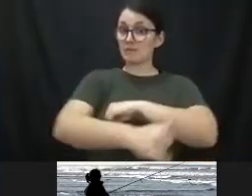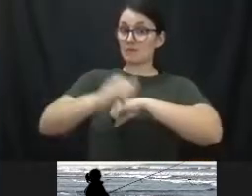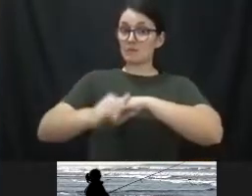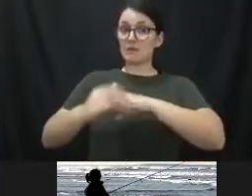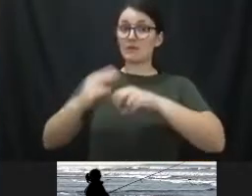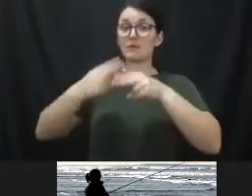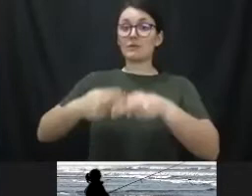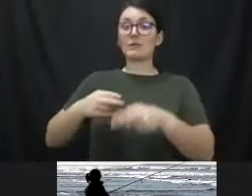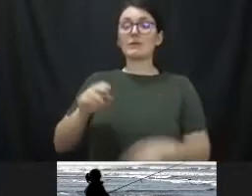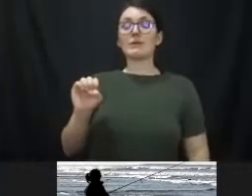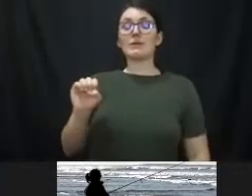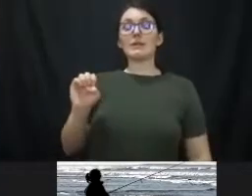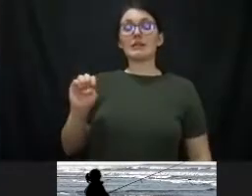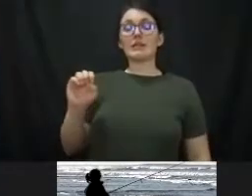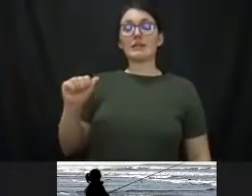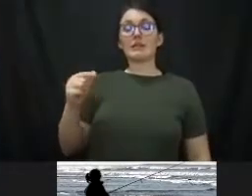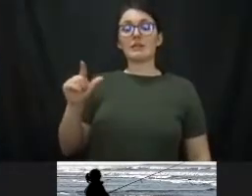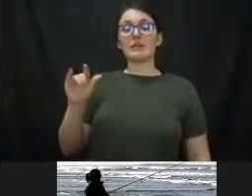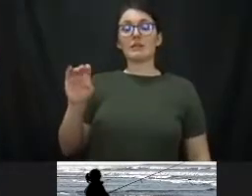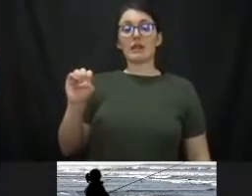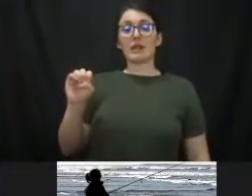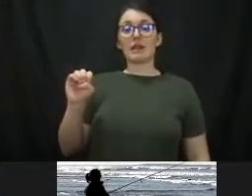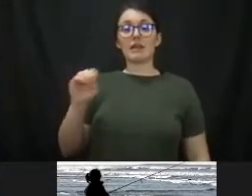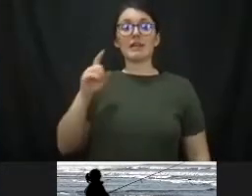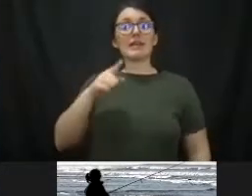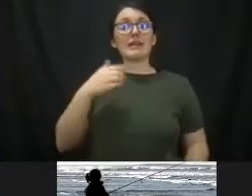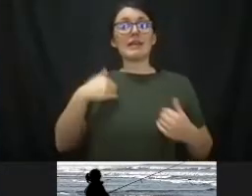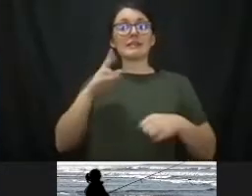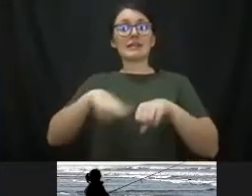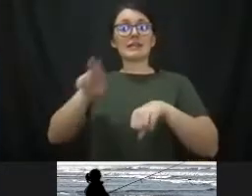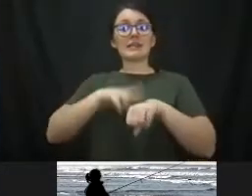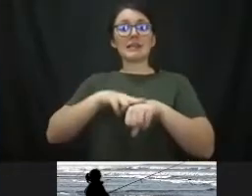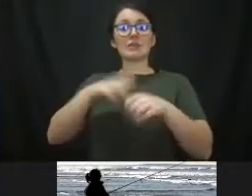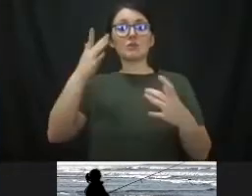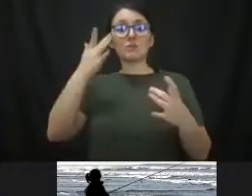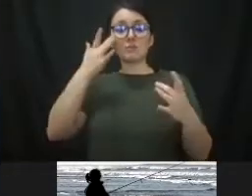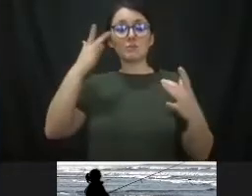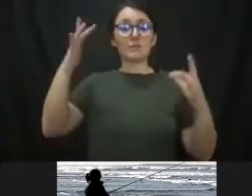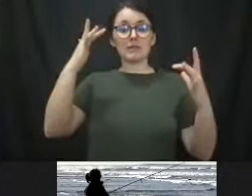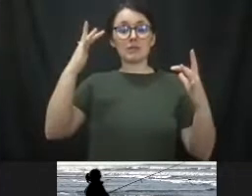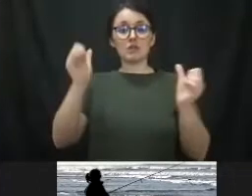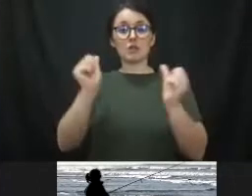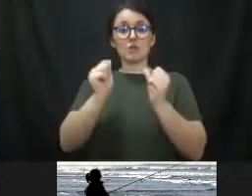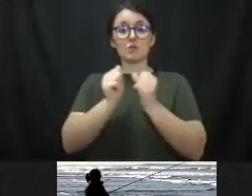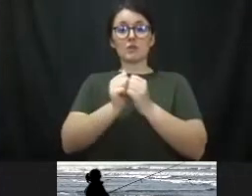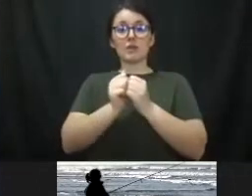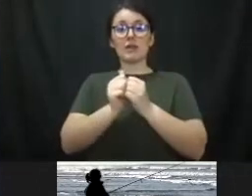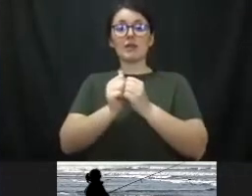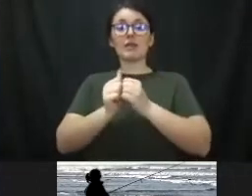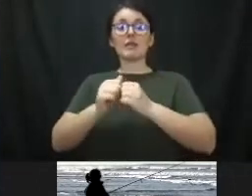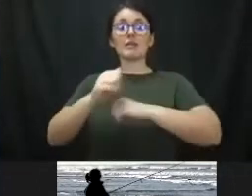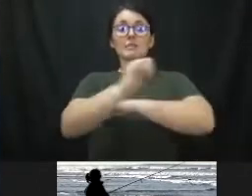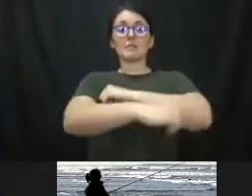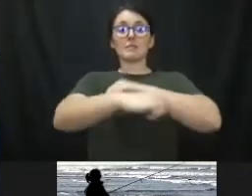Eye. He has a natural pigmentation right near his dorsal hump. He was born in 1994 to